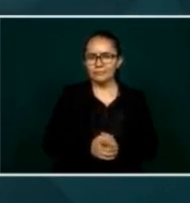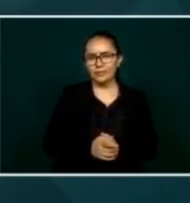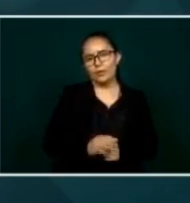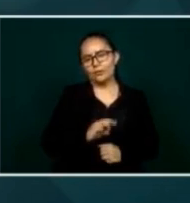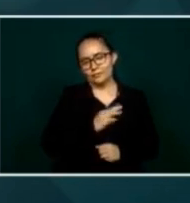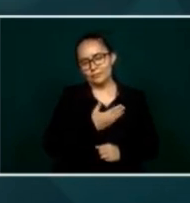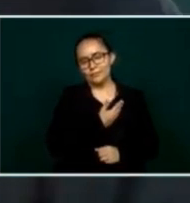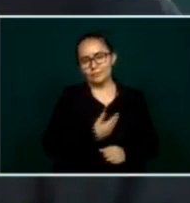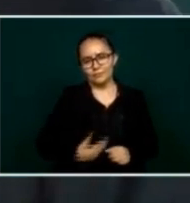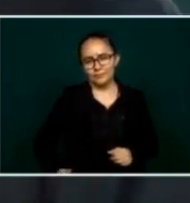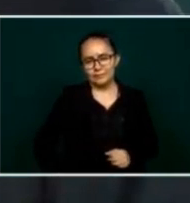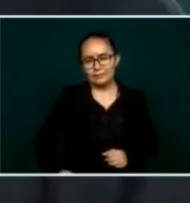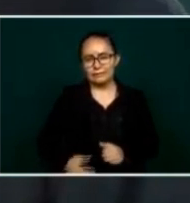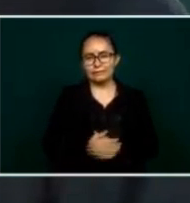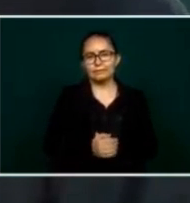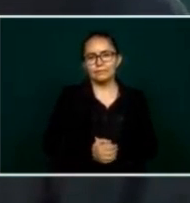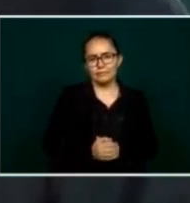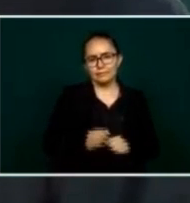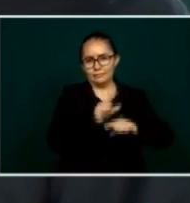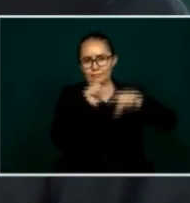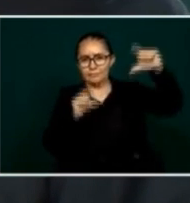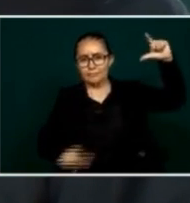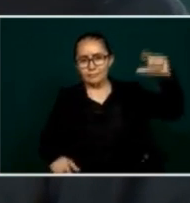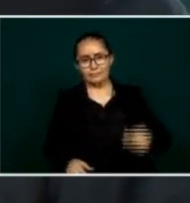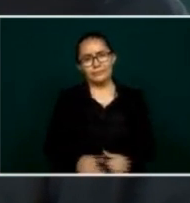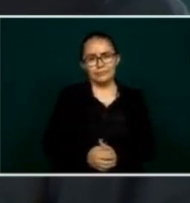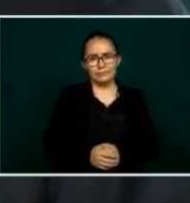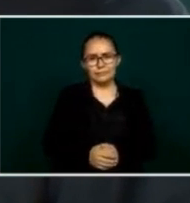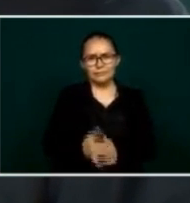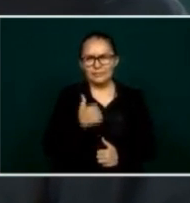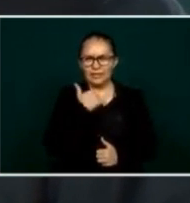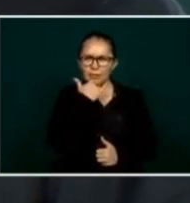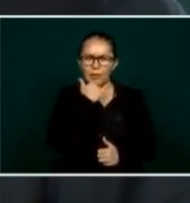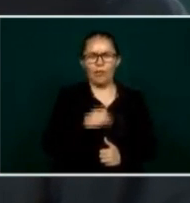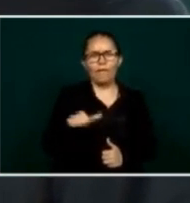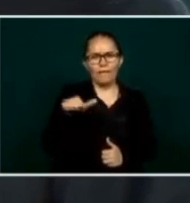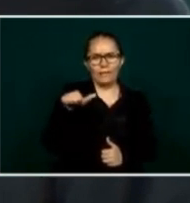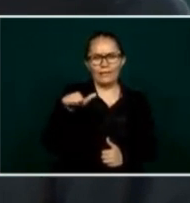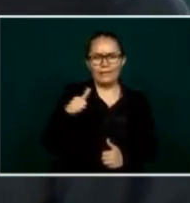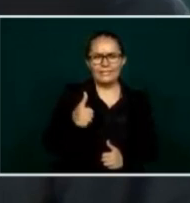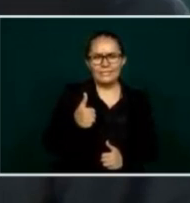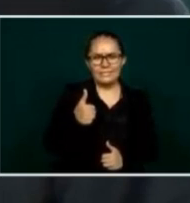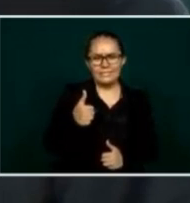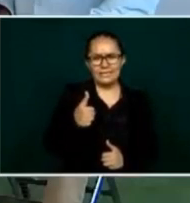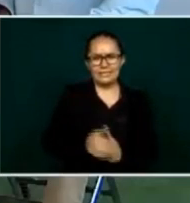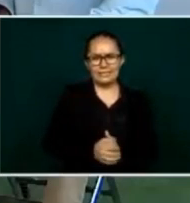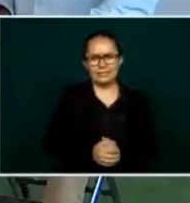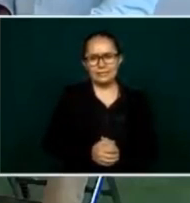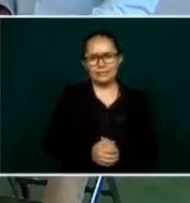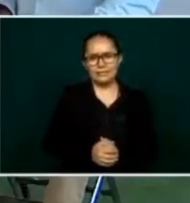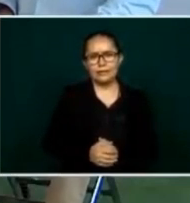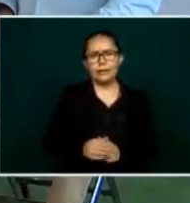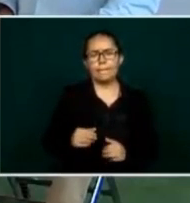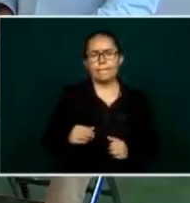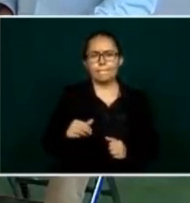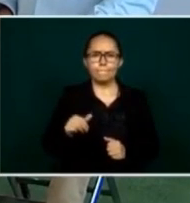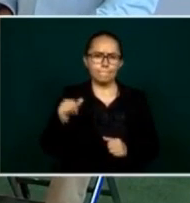Since I became president of the Republic, that's 6 visits. And I will continue to come